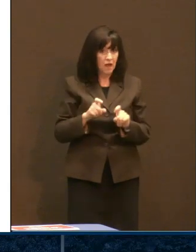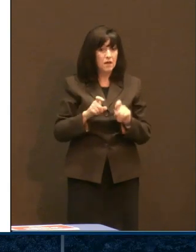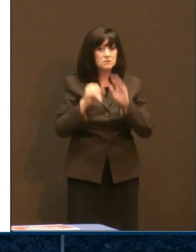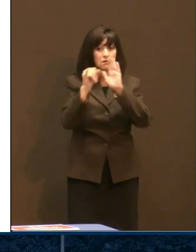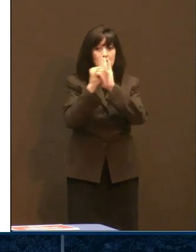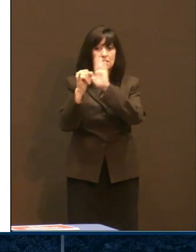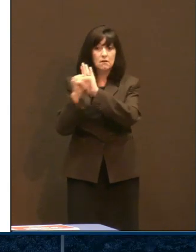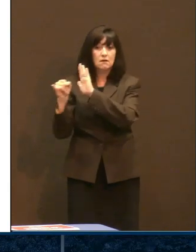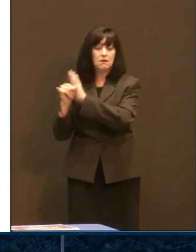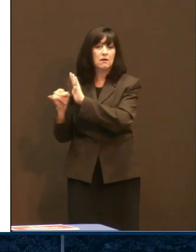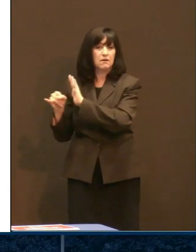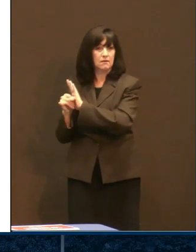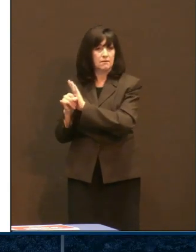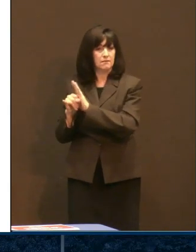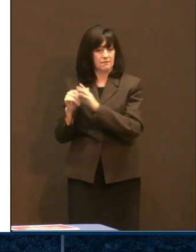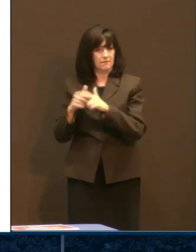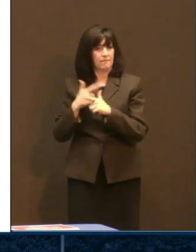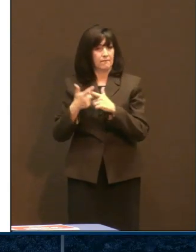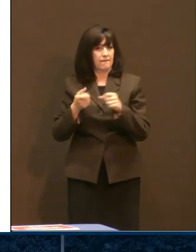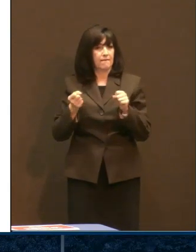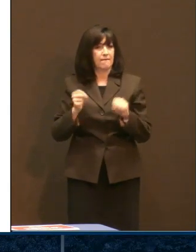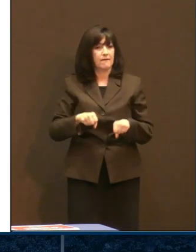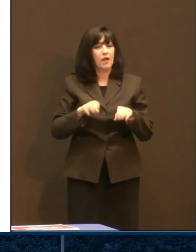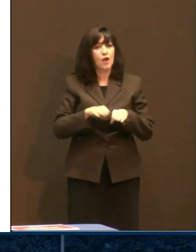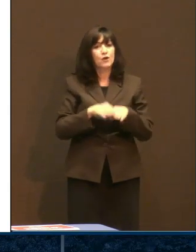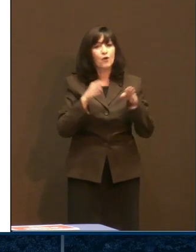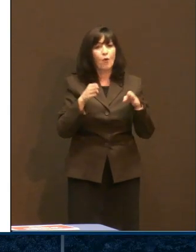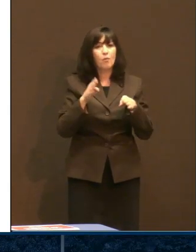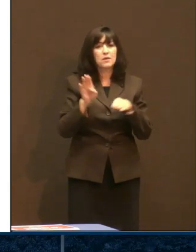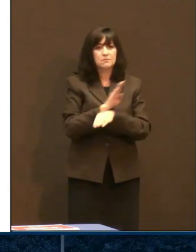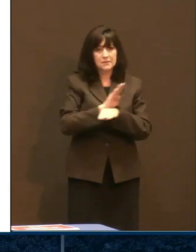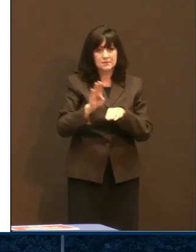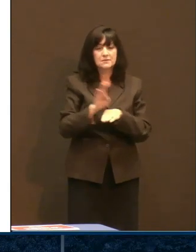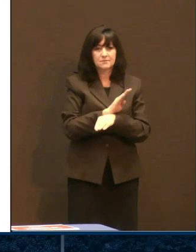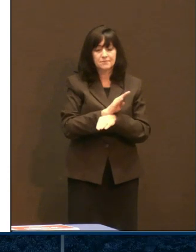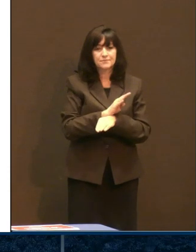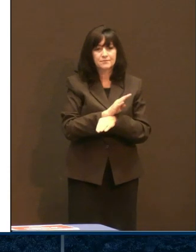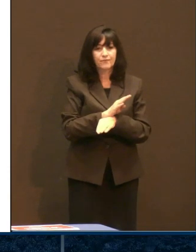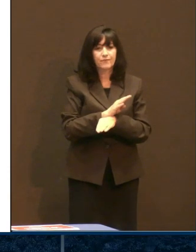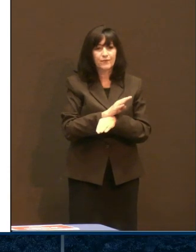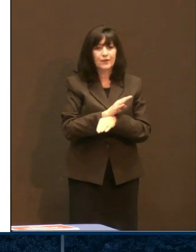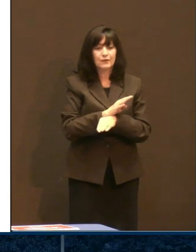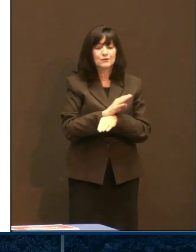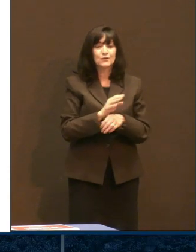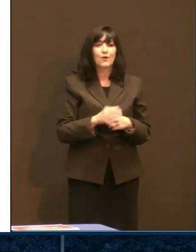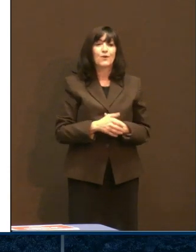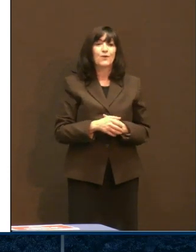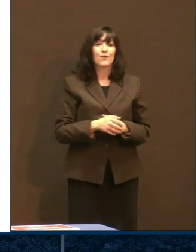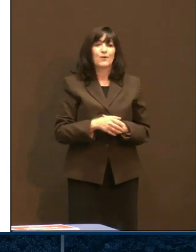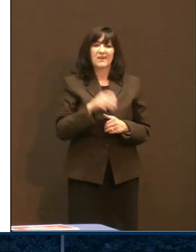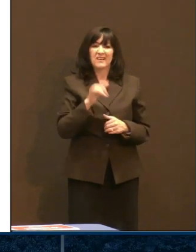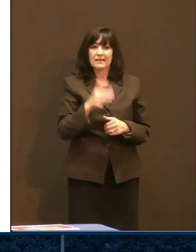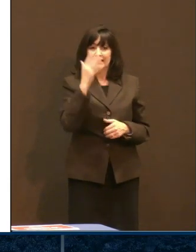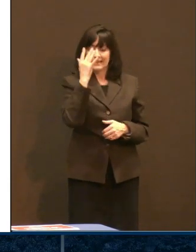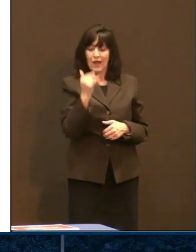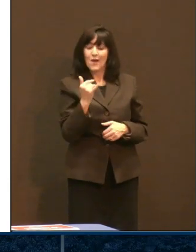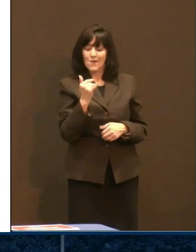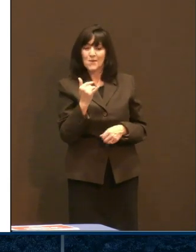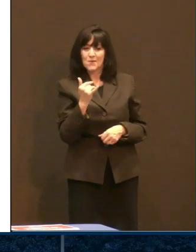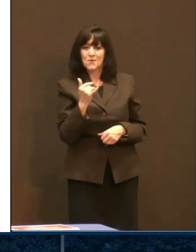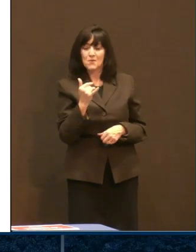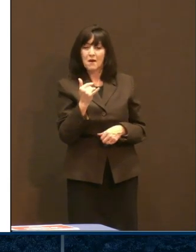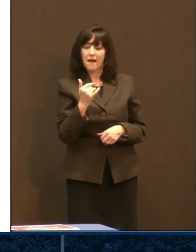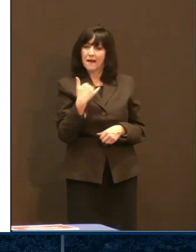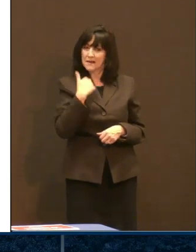risk by testing, isolating, and contact tracing. And so if there's one thing, and I don't want to sound like a dead